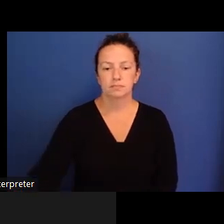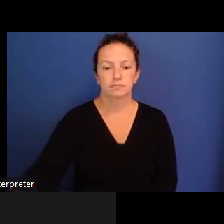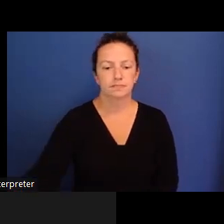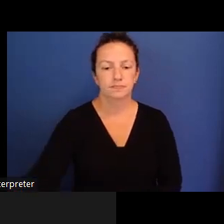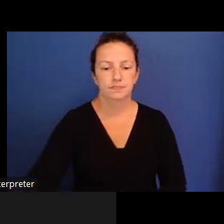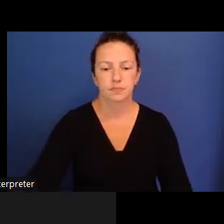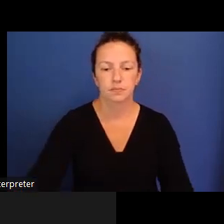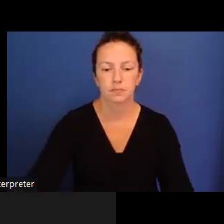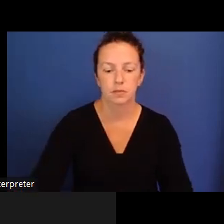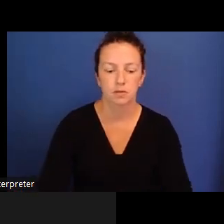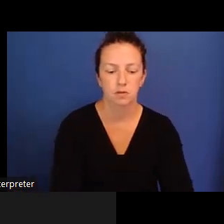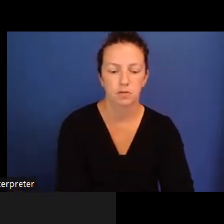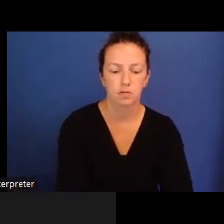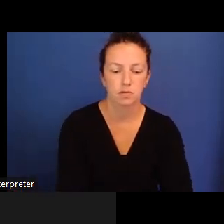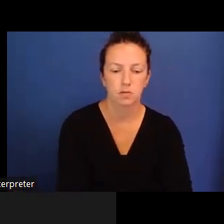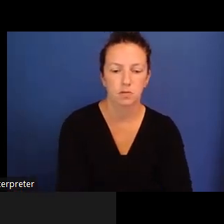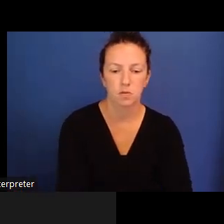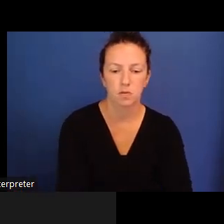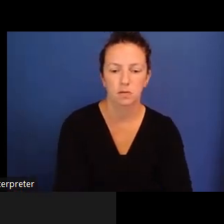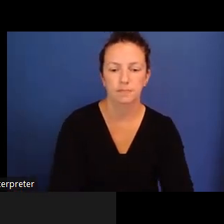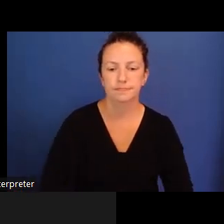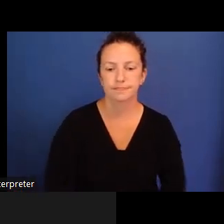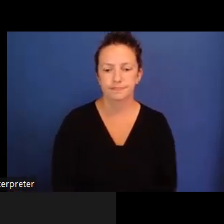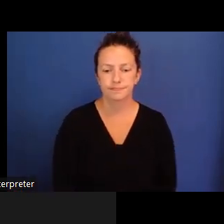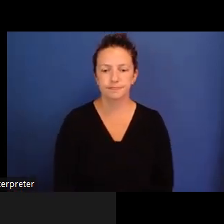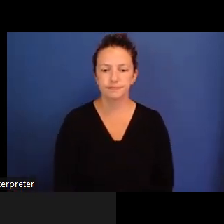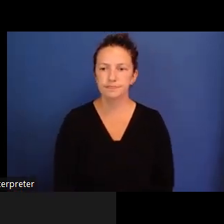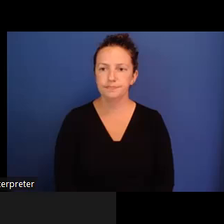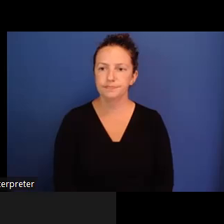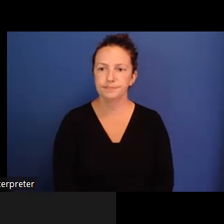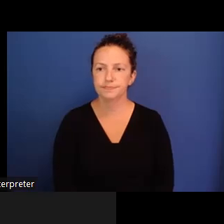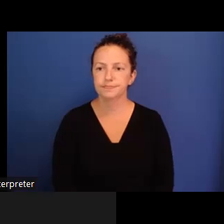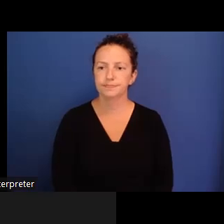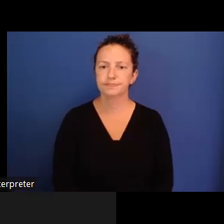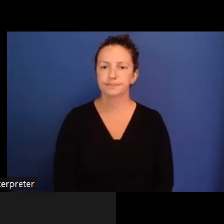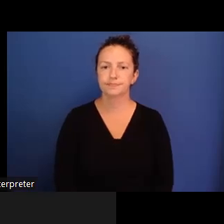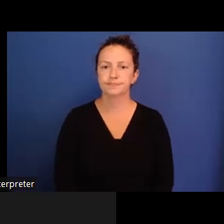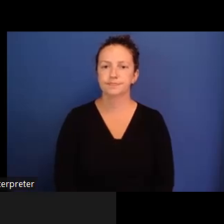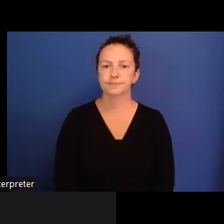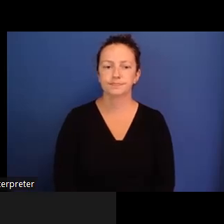Attendees left parent, right parent tab selected. Panelists left parent, right parent tab E.